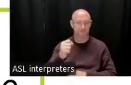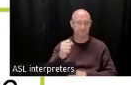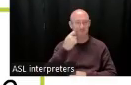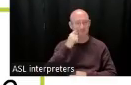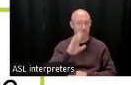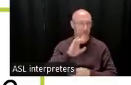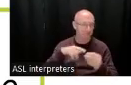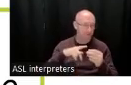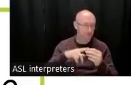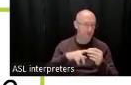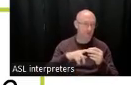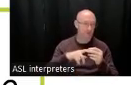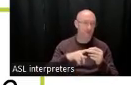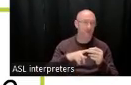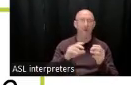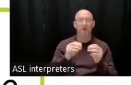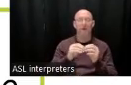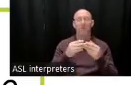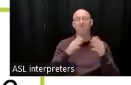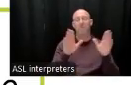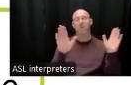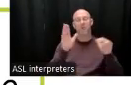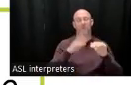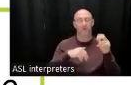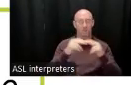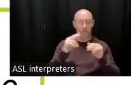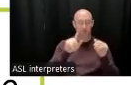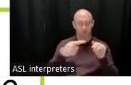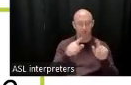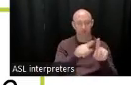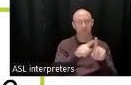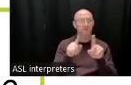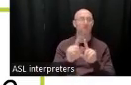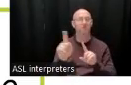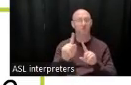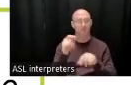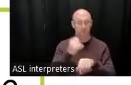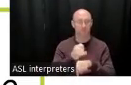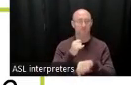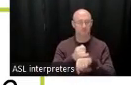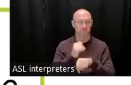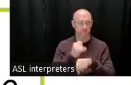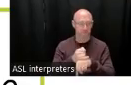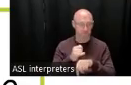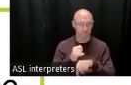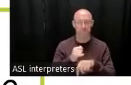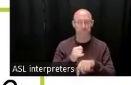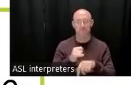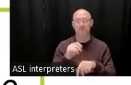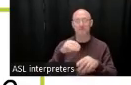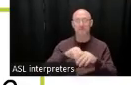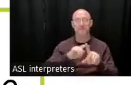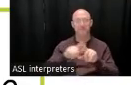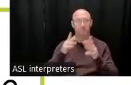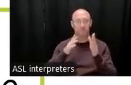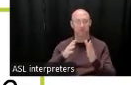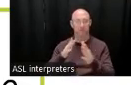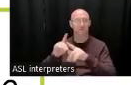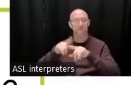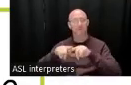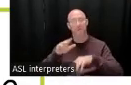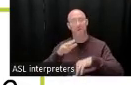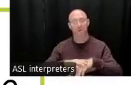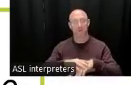about, being a little more broad than just the facilities, but also just where the institution is located, in different ways, kind of depending on